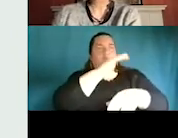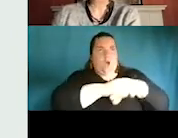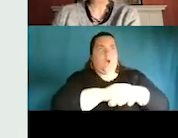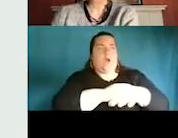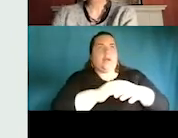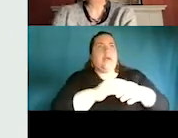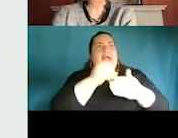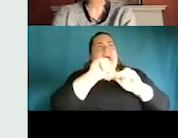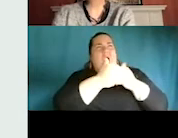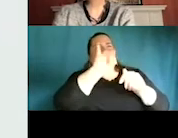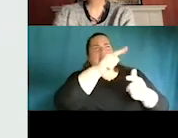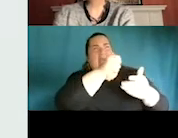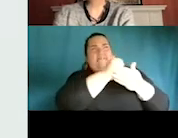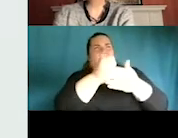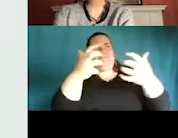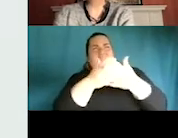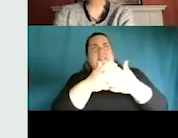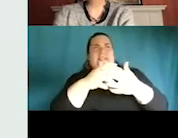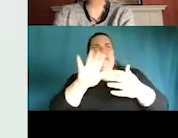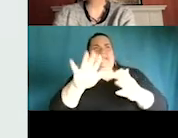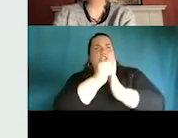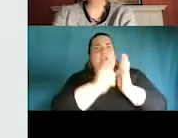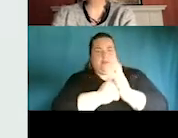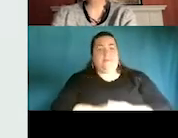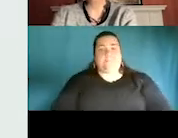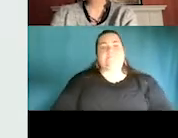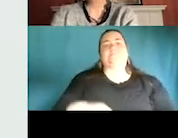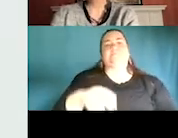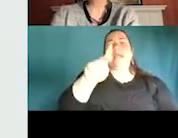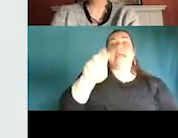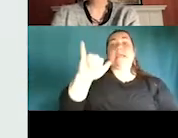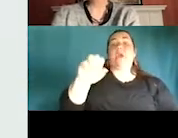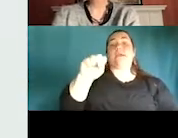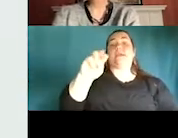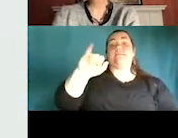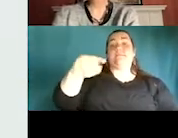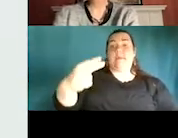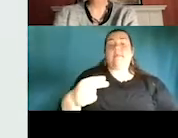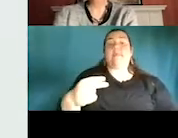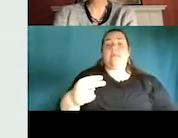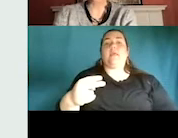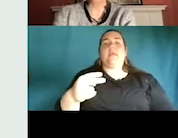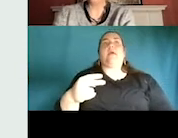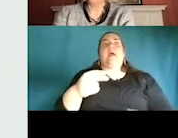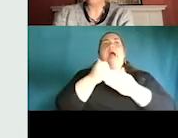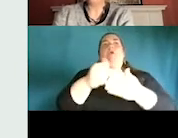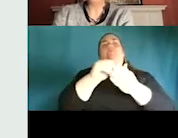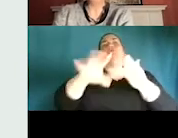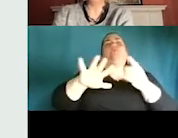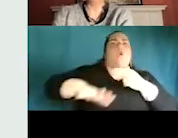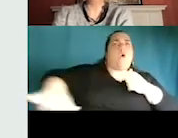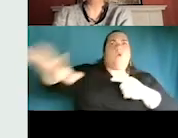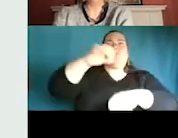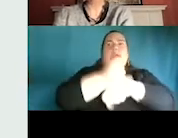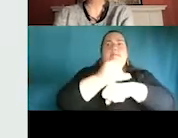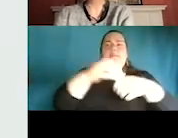Carrie Smith has created a research colloquium for East Asian studies to bring students across campus together to practice presentations,